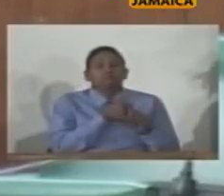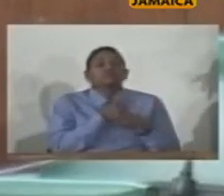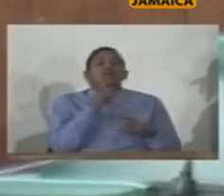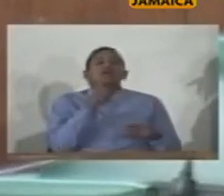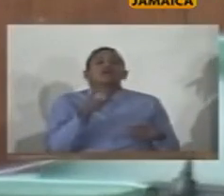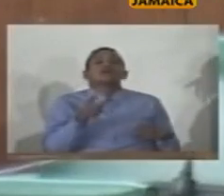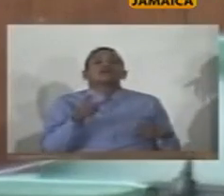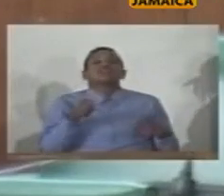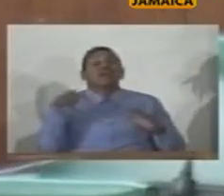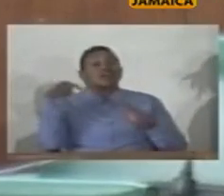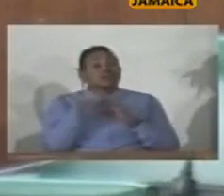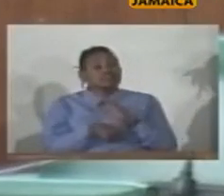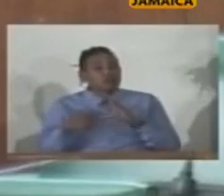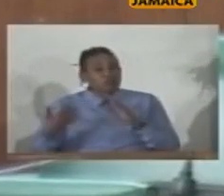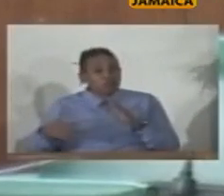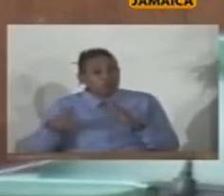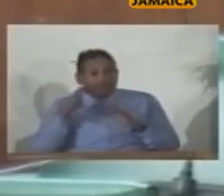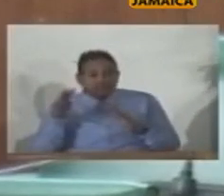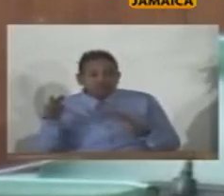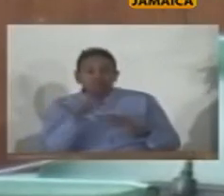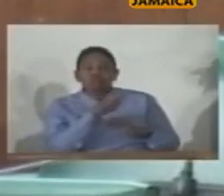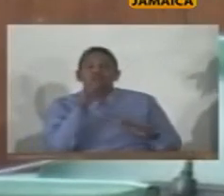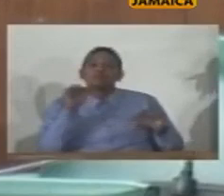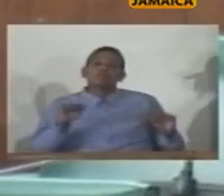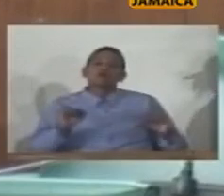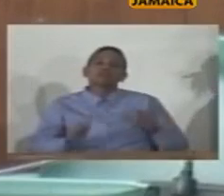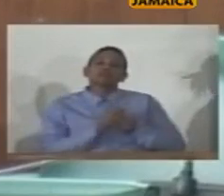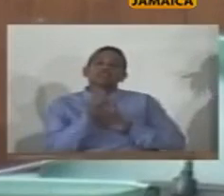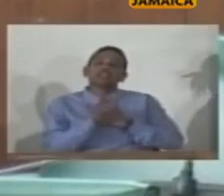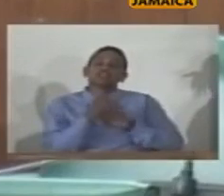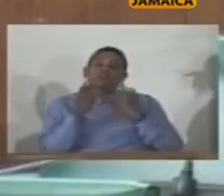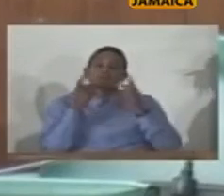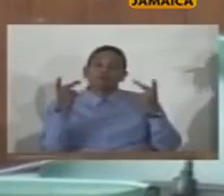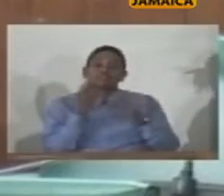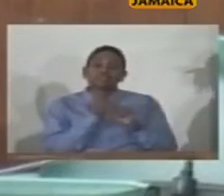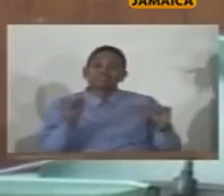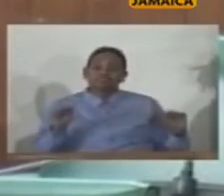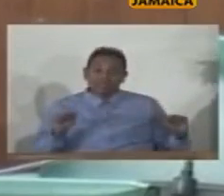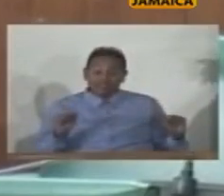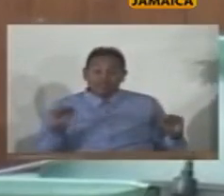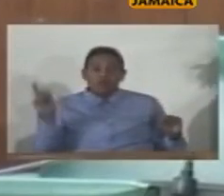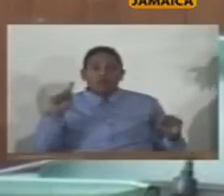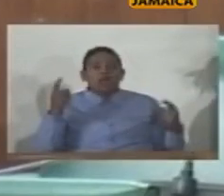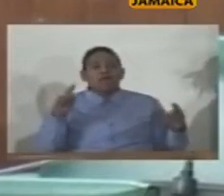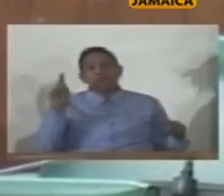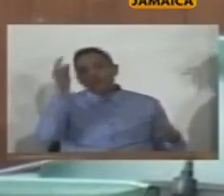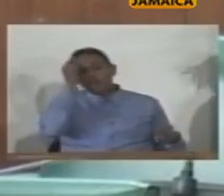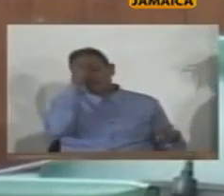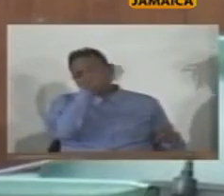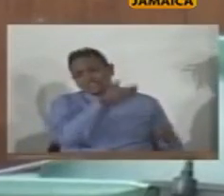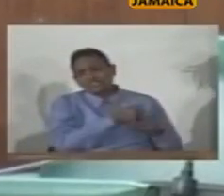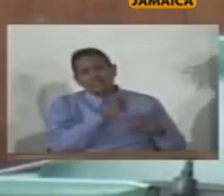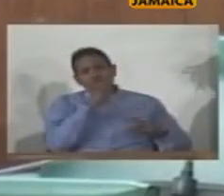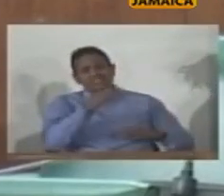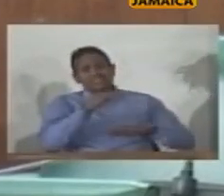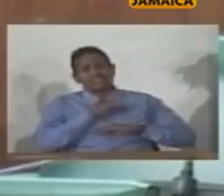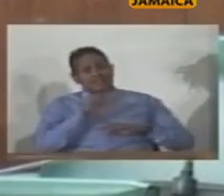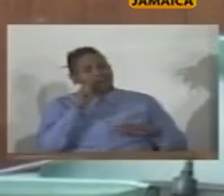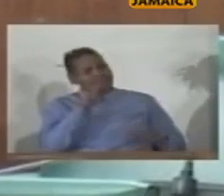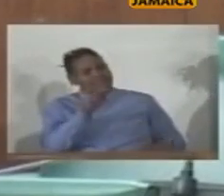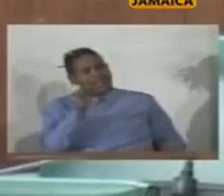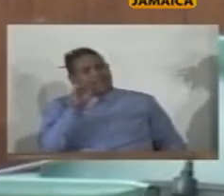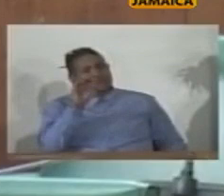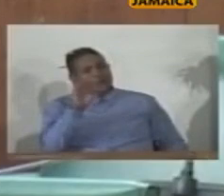so extensive a scale as to be likely to endanger the public safety. And whereas the Governor-General was satisfied that a state of